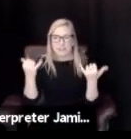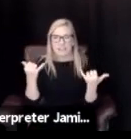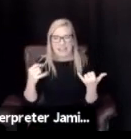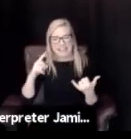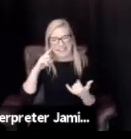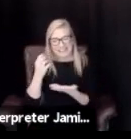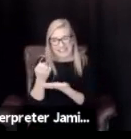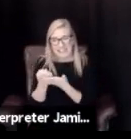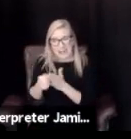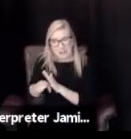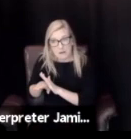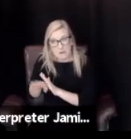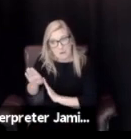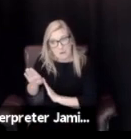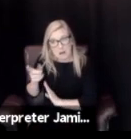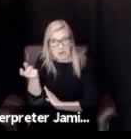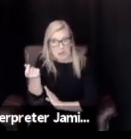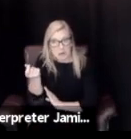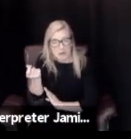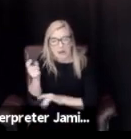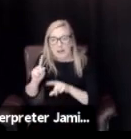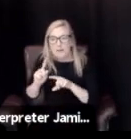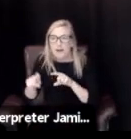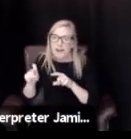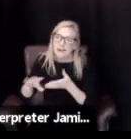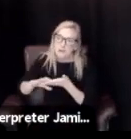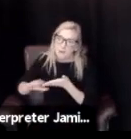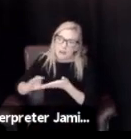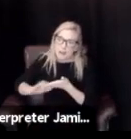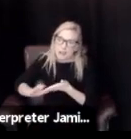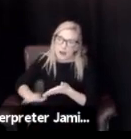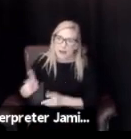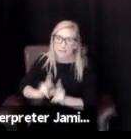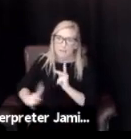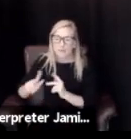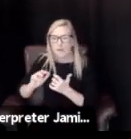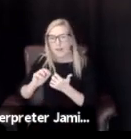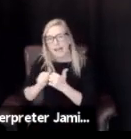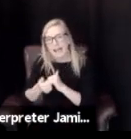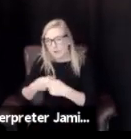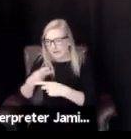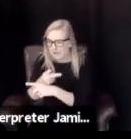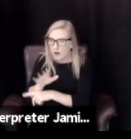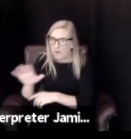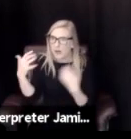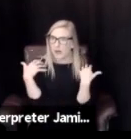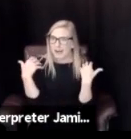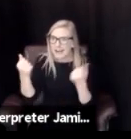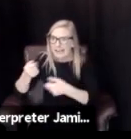economy is going up a little bit, but I have to lay off workers. How do I extend their health care? How do I help their